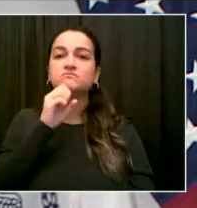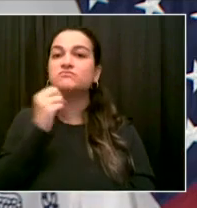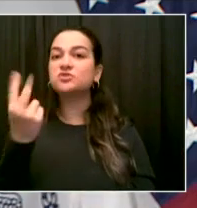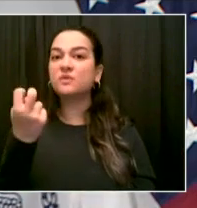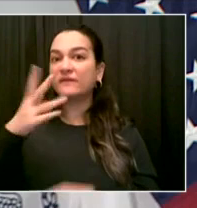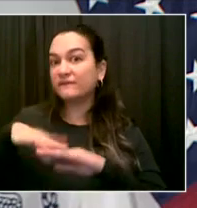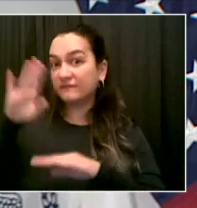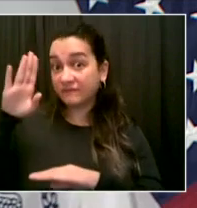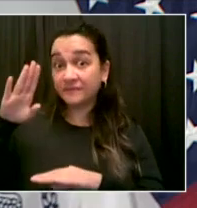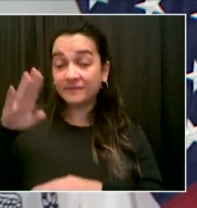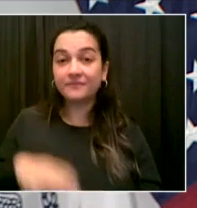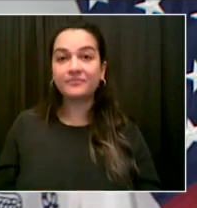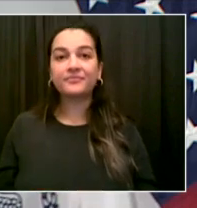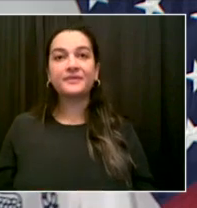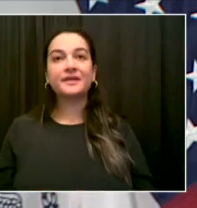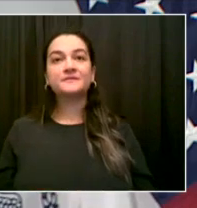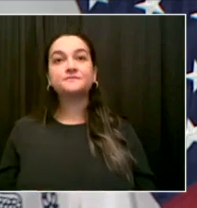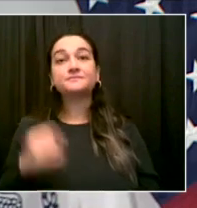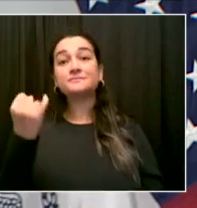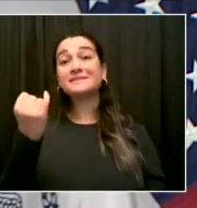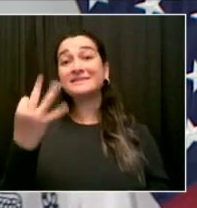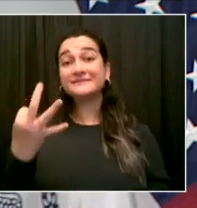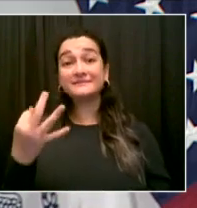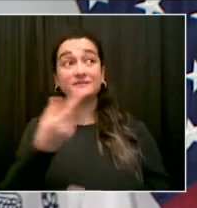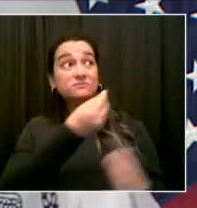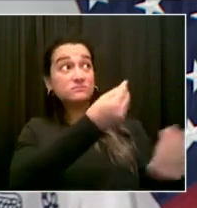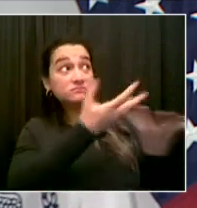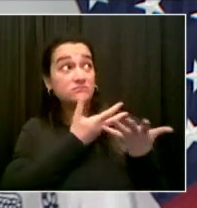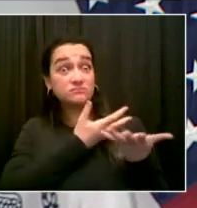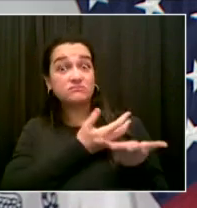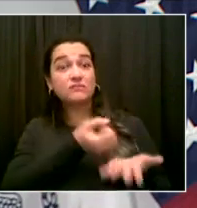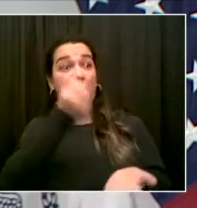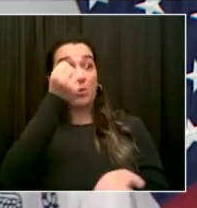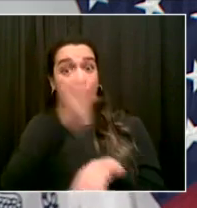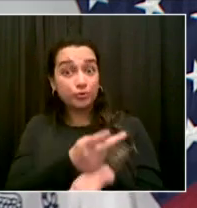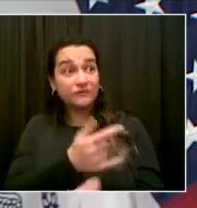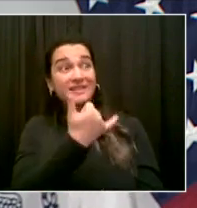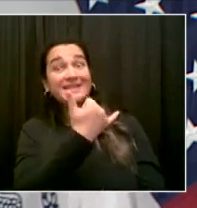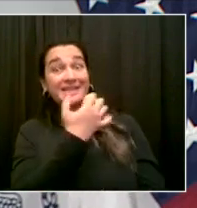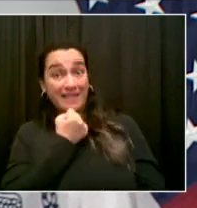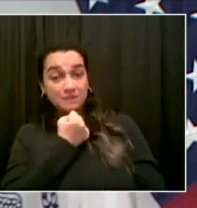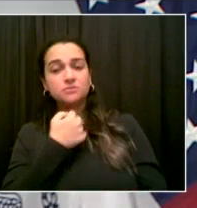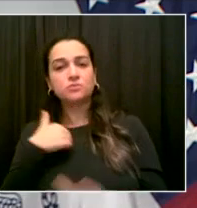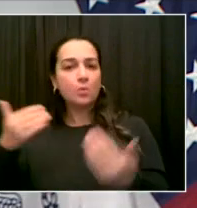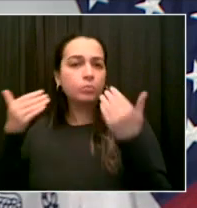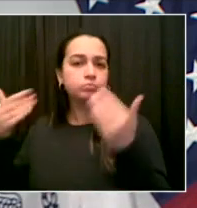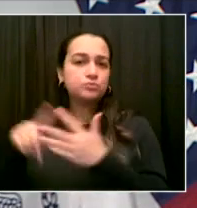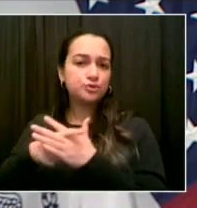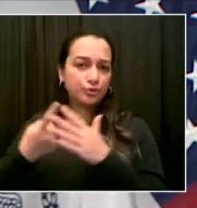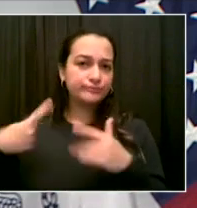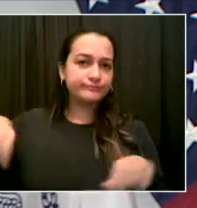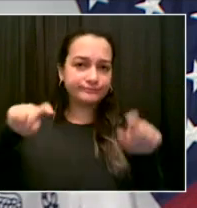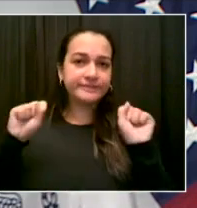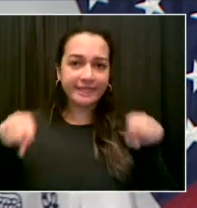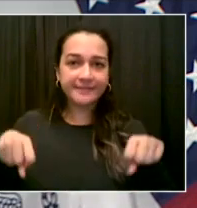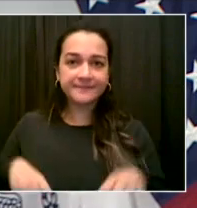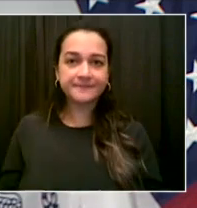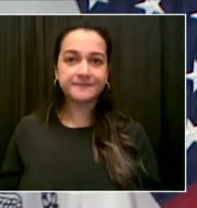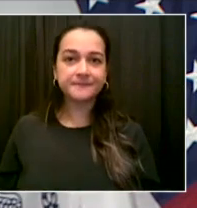we'll make the adjustments and we'll get going. And next, making her return to the Blue Room is Julia Marsh from The